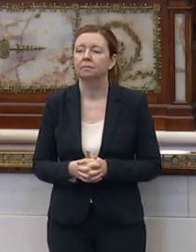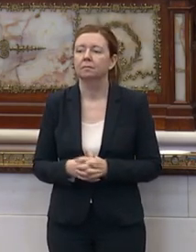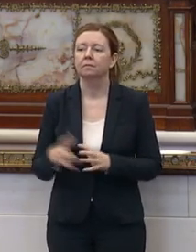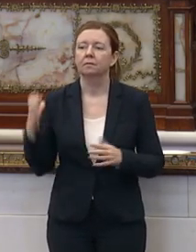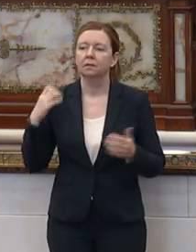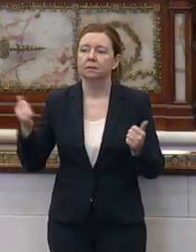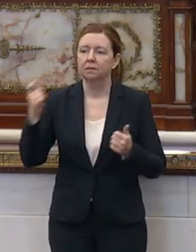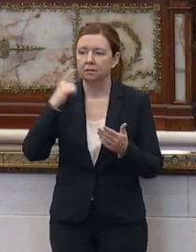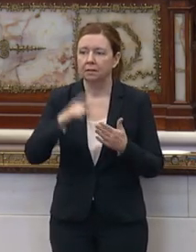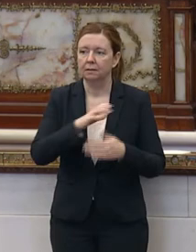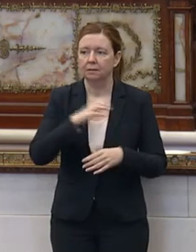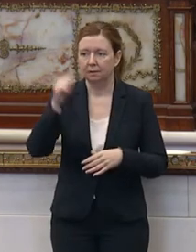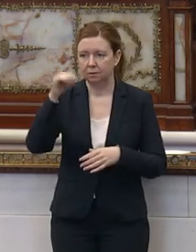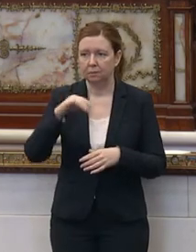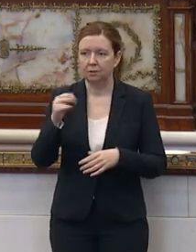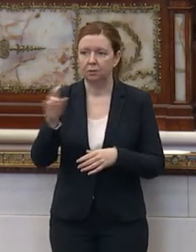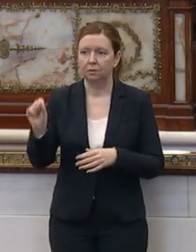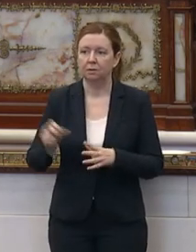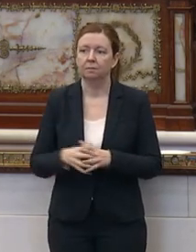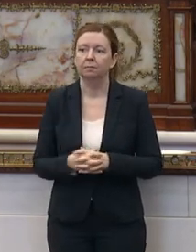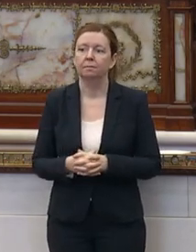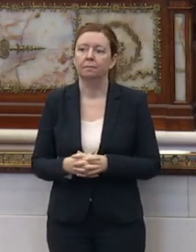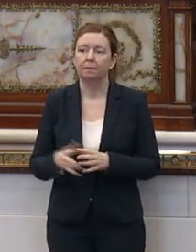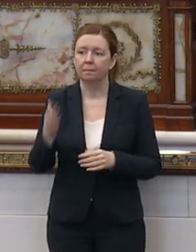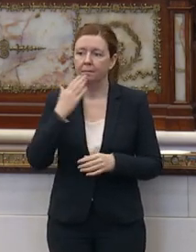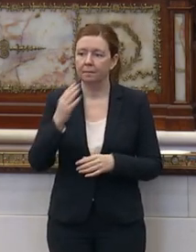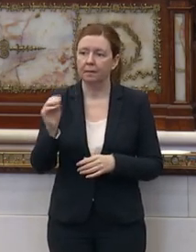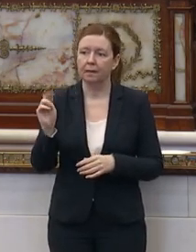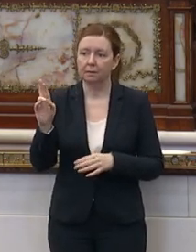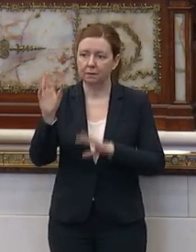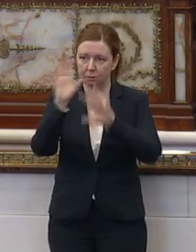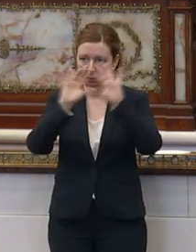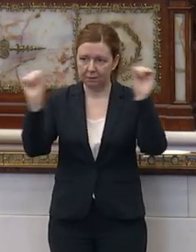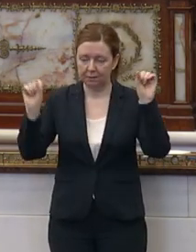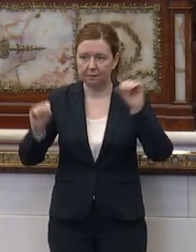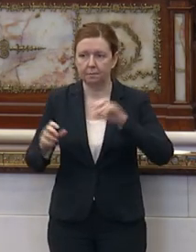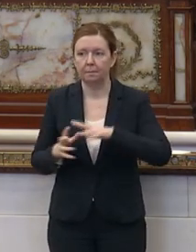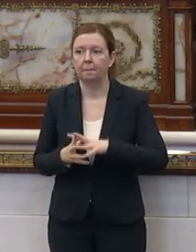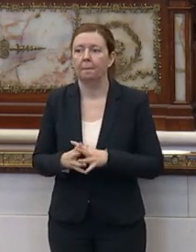Chair recognizes Councilman Jones. Thank you, Mr. President.